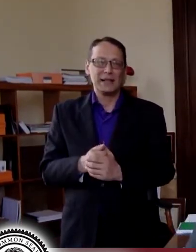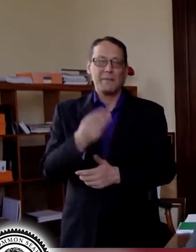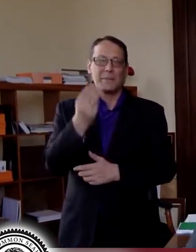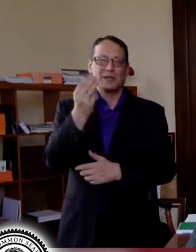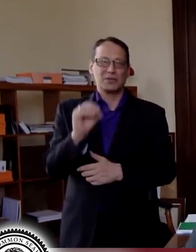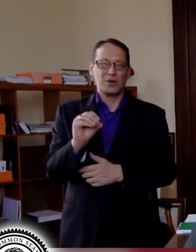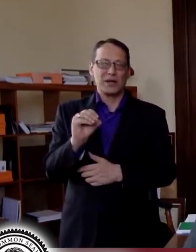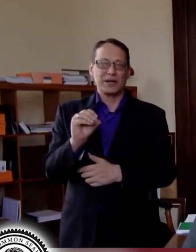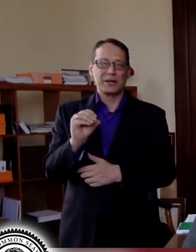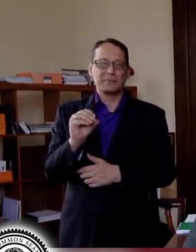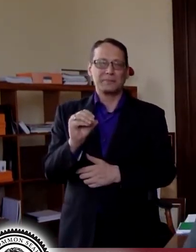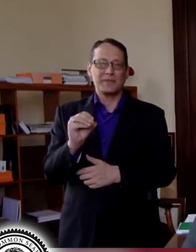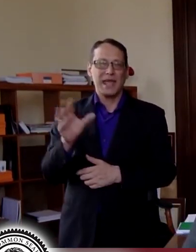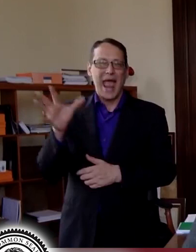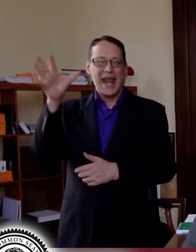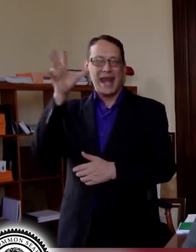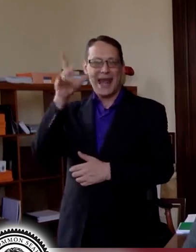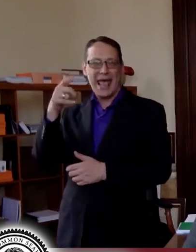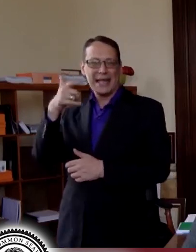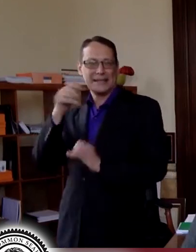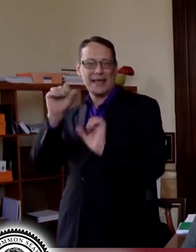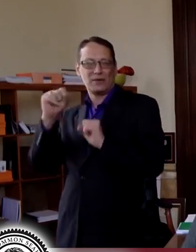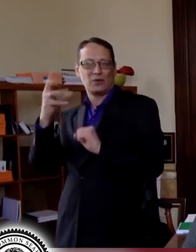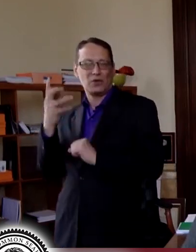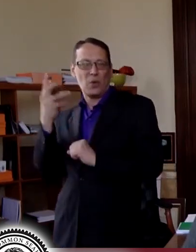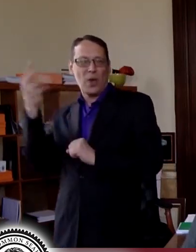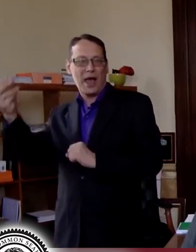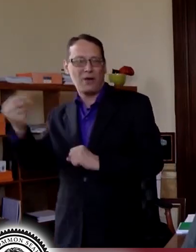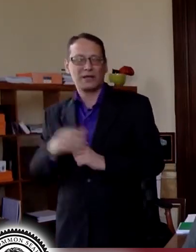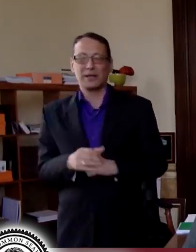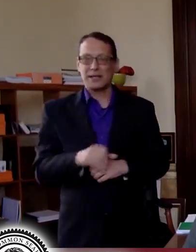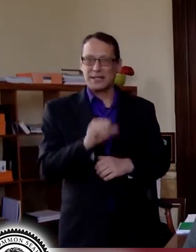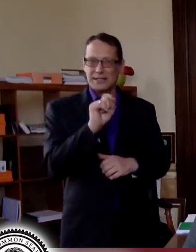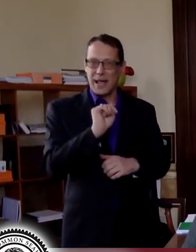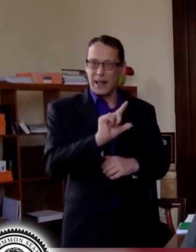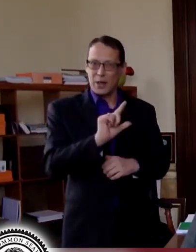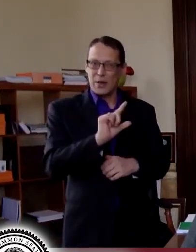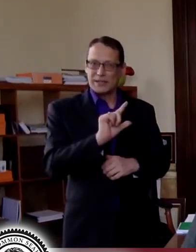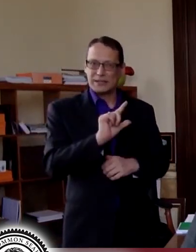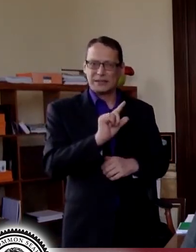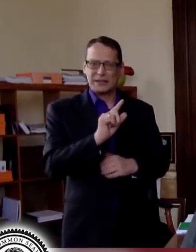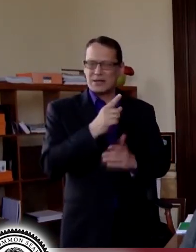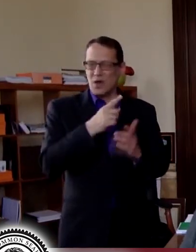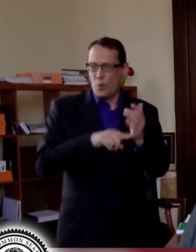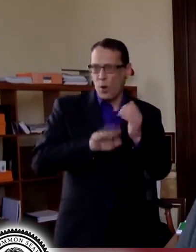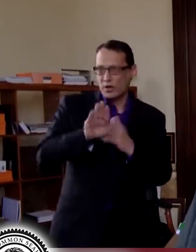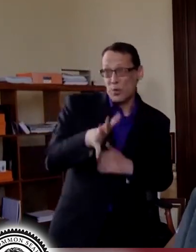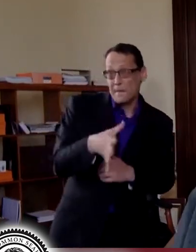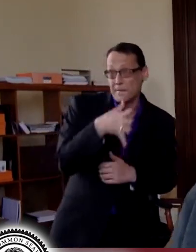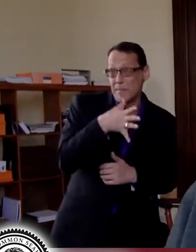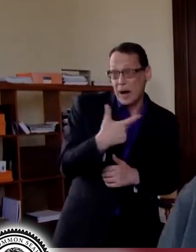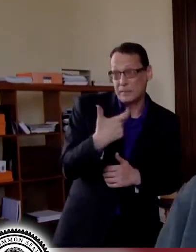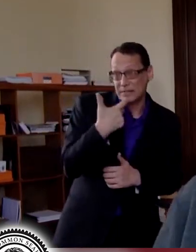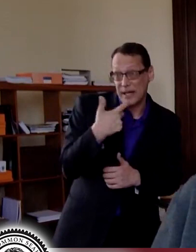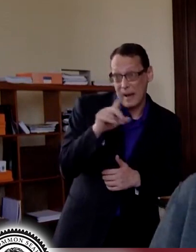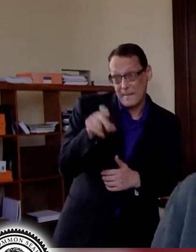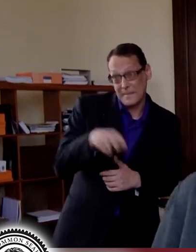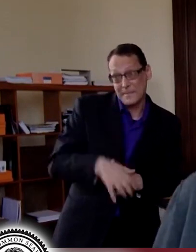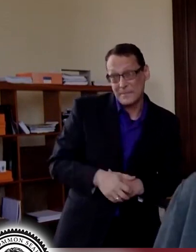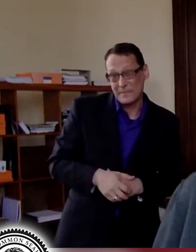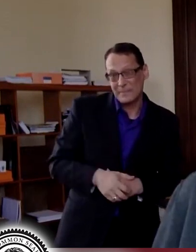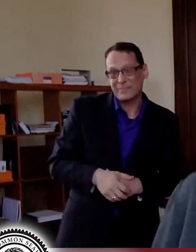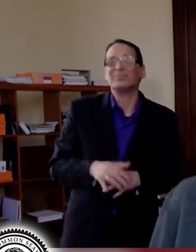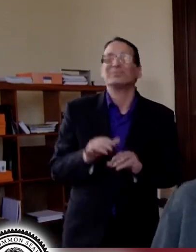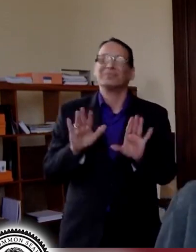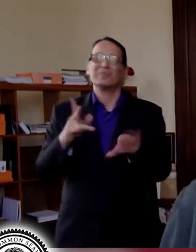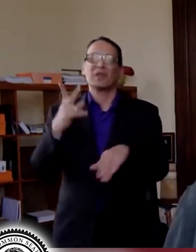says Missouri. Dad said we could go out. St. Louis. What did your mother say? Hang in there.